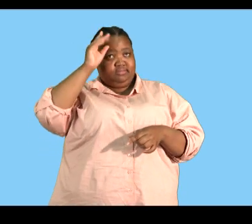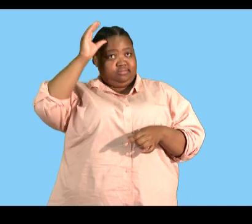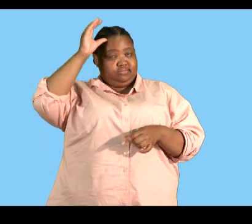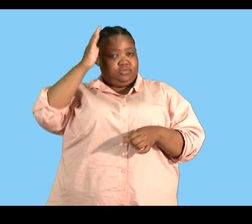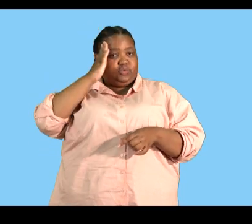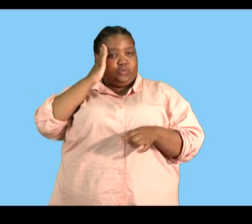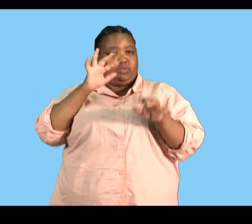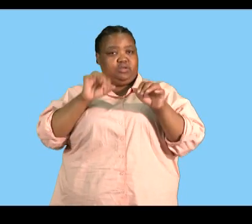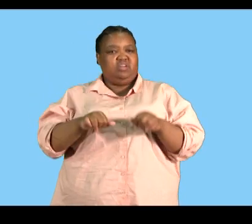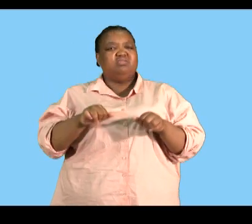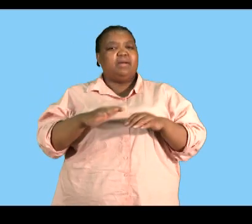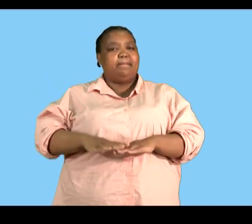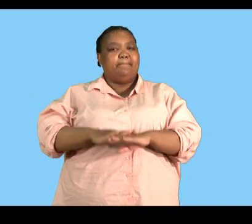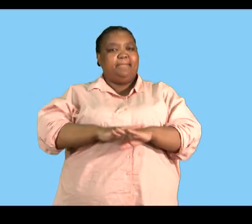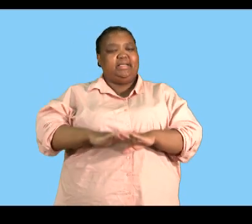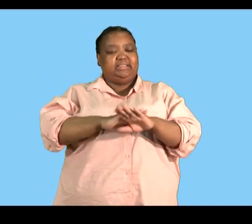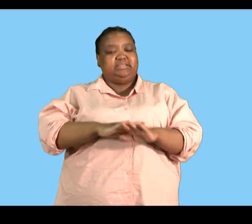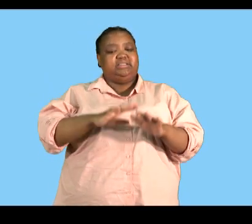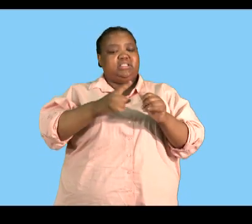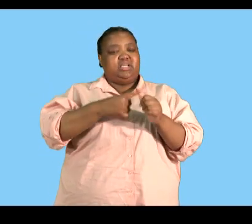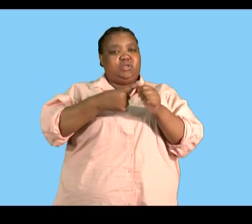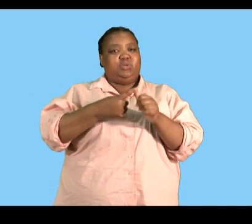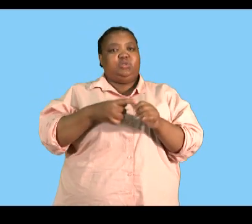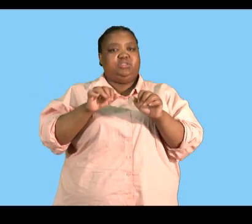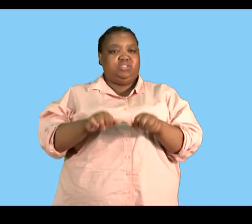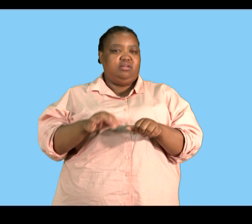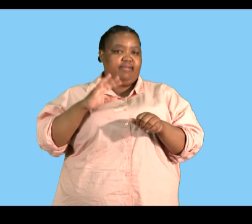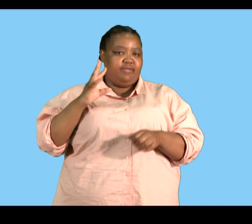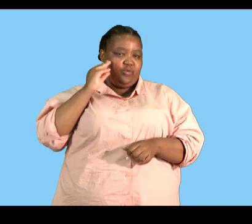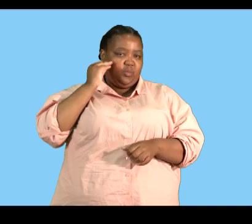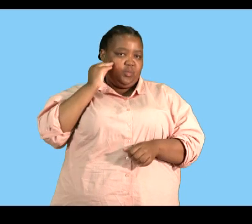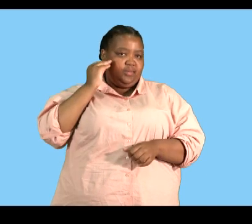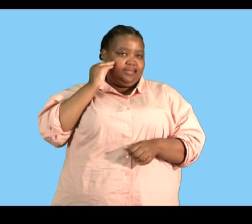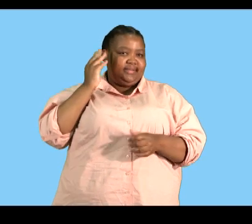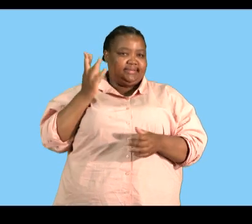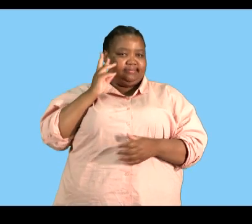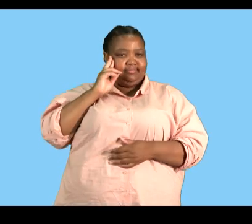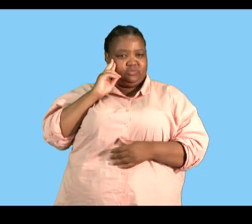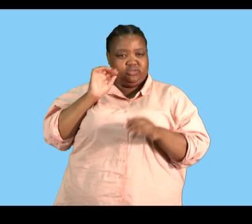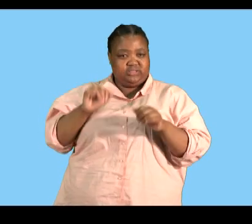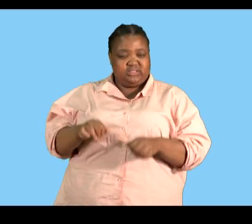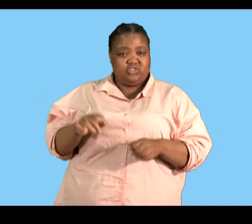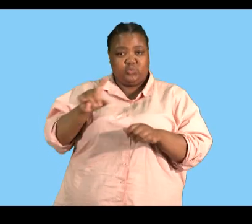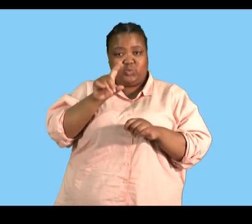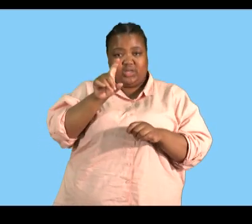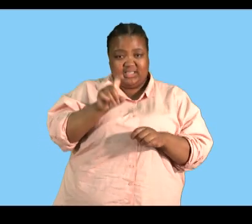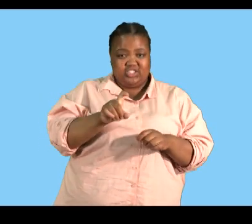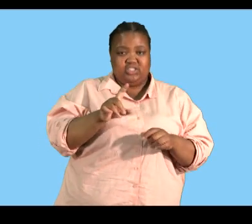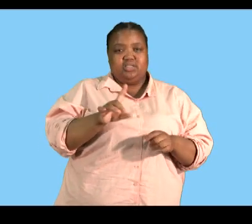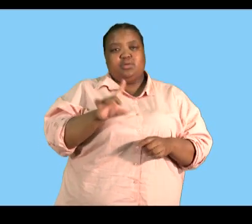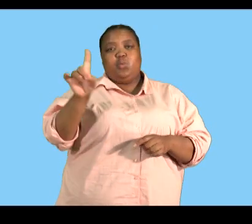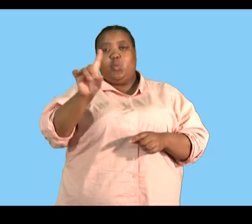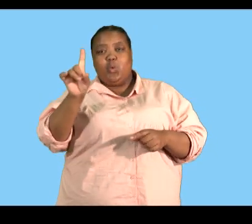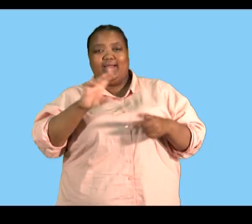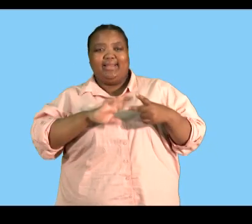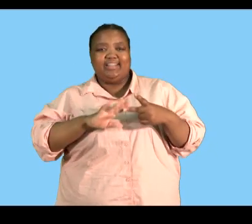calculations, or you will recall the information, whereby questions such as what, which, when, name